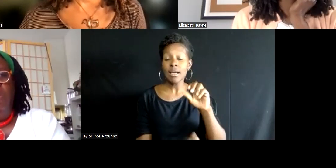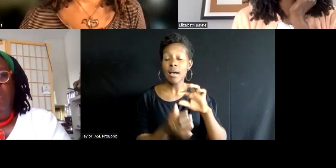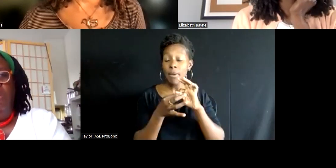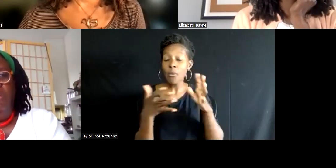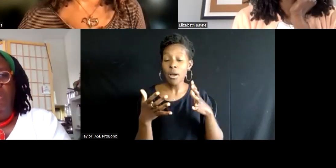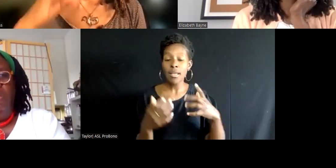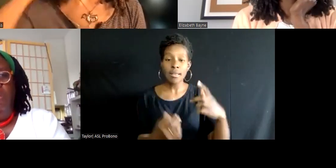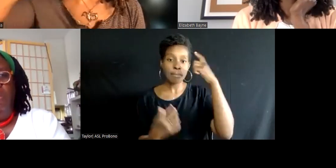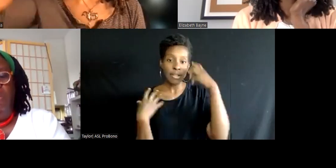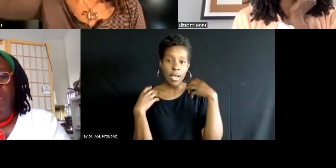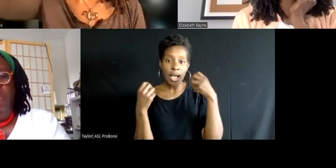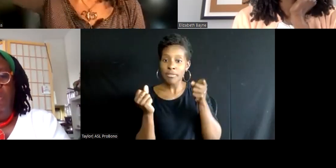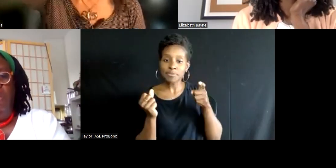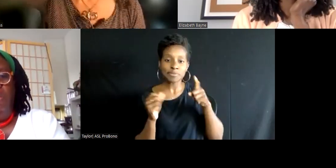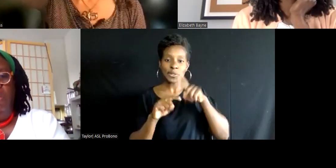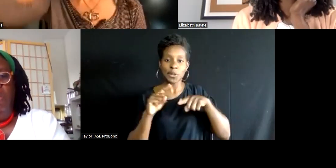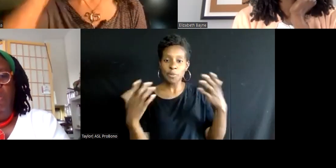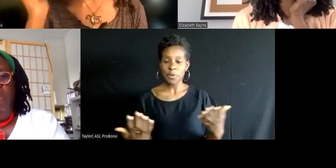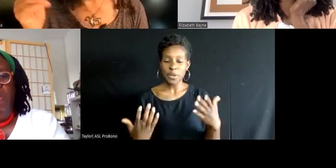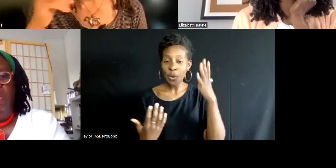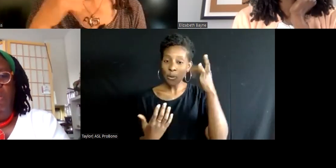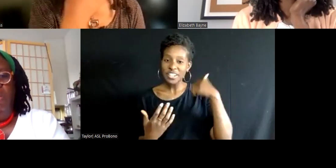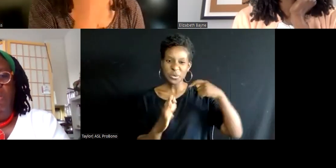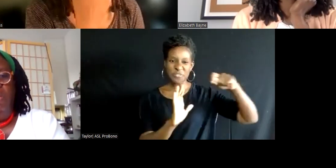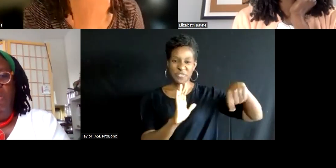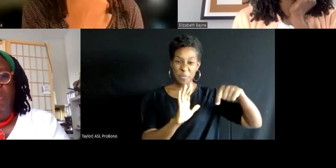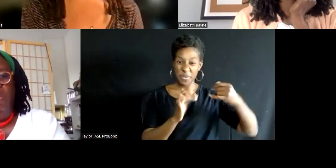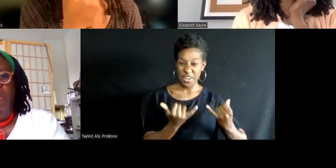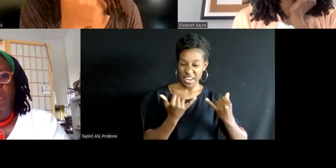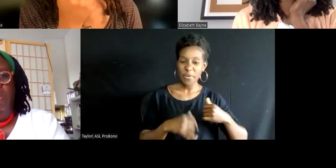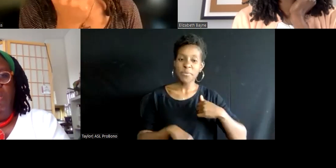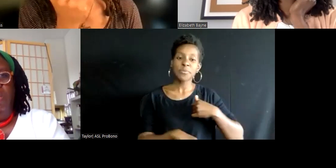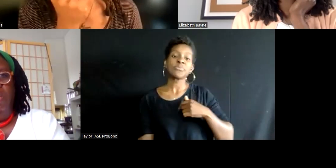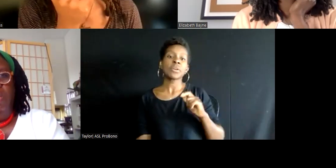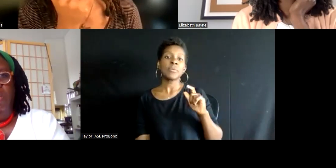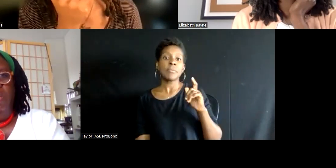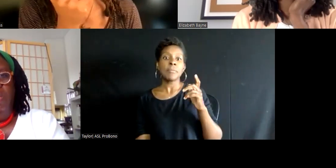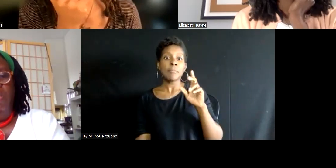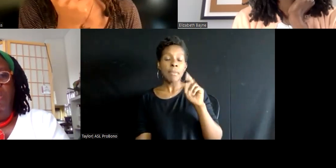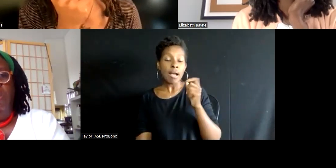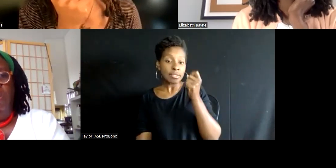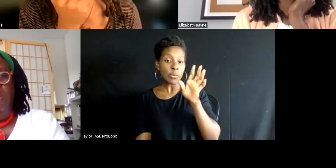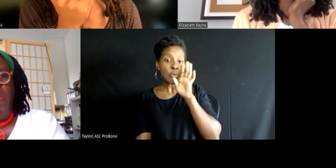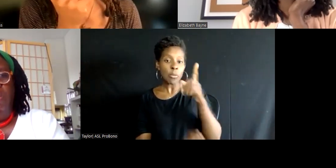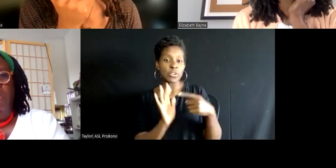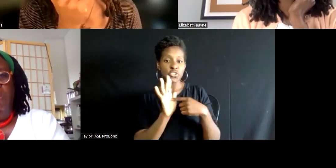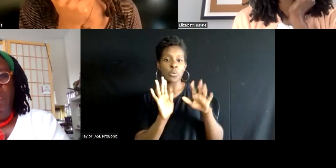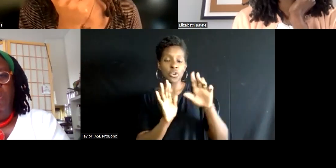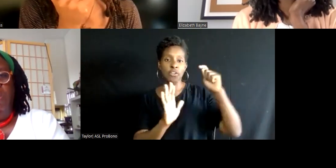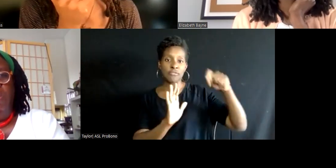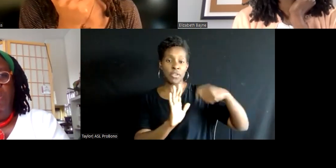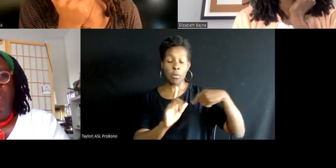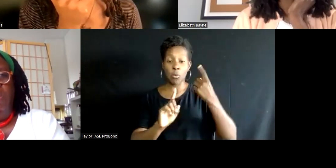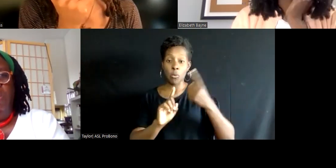She couldn't make it today, she had a shoot, but BADWEST will be showing her film on Monday,